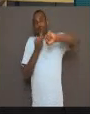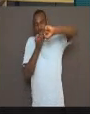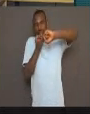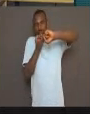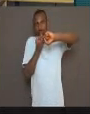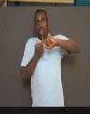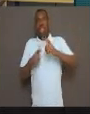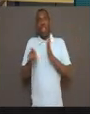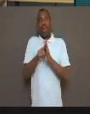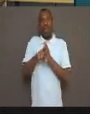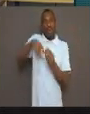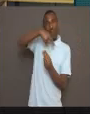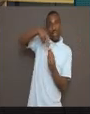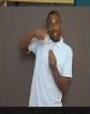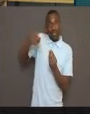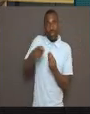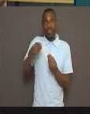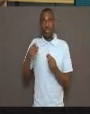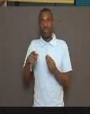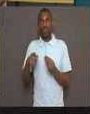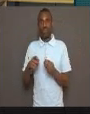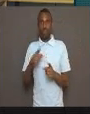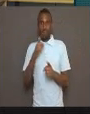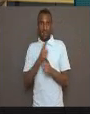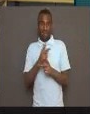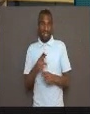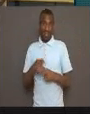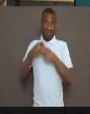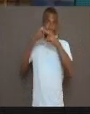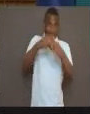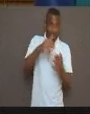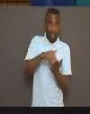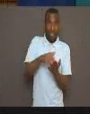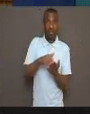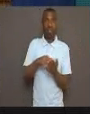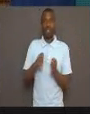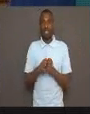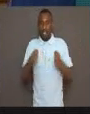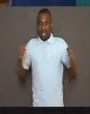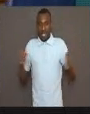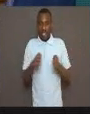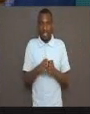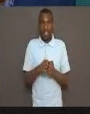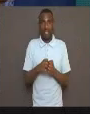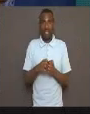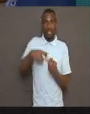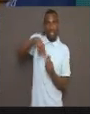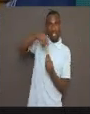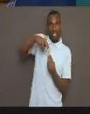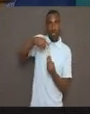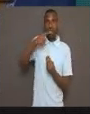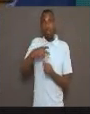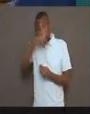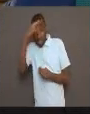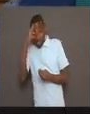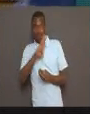region, also called the elastic region, its behavior is elastic.